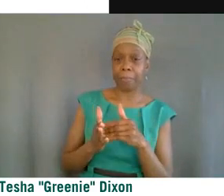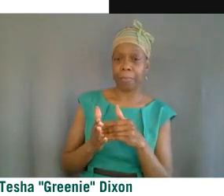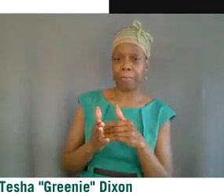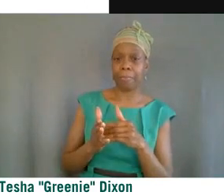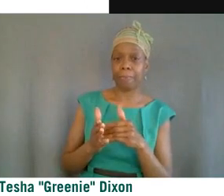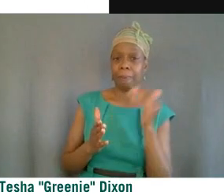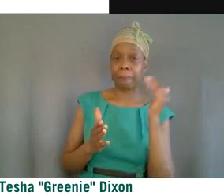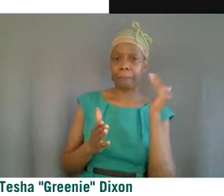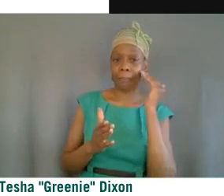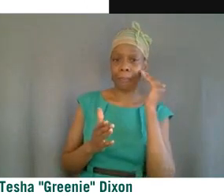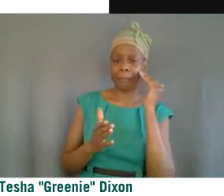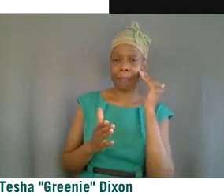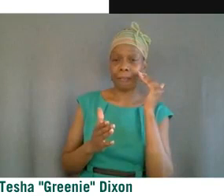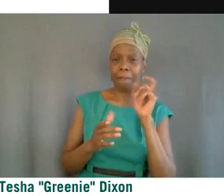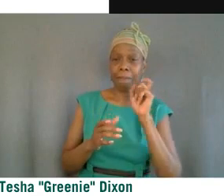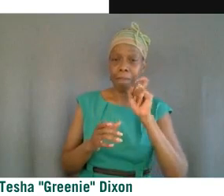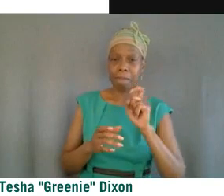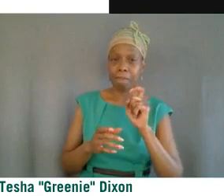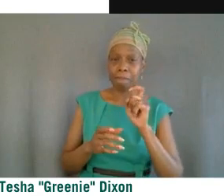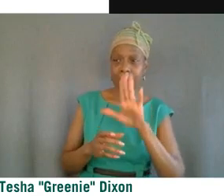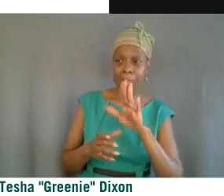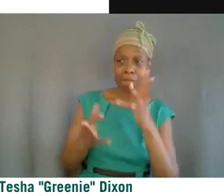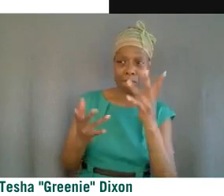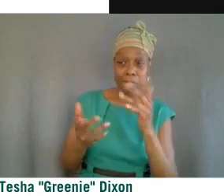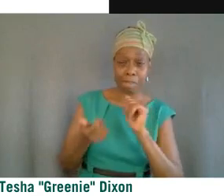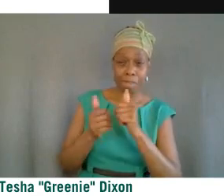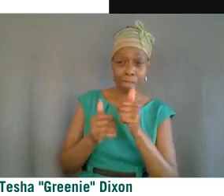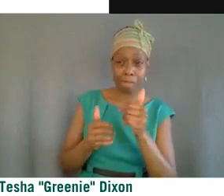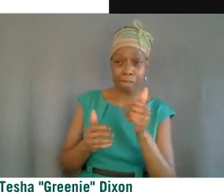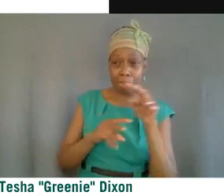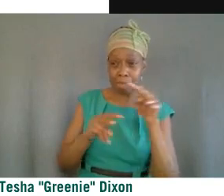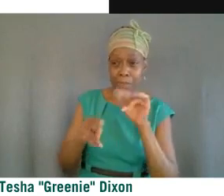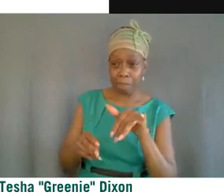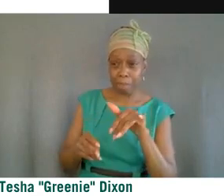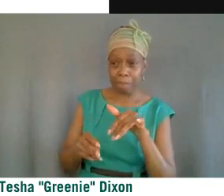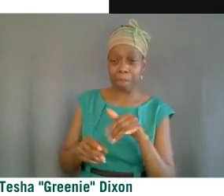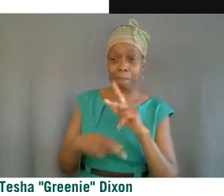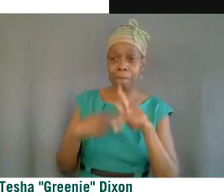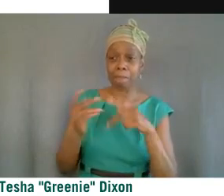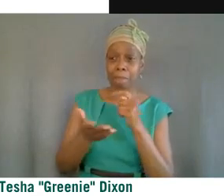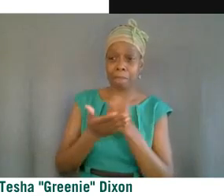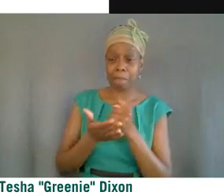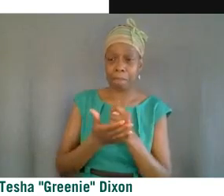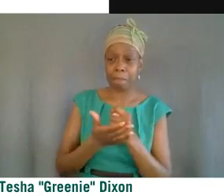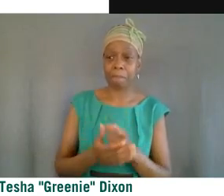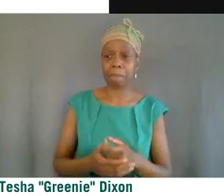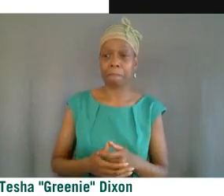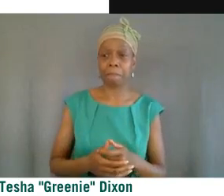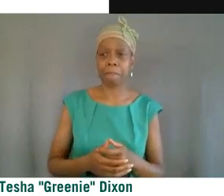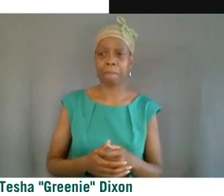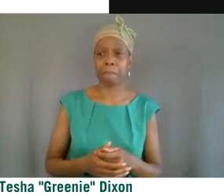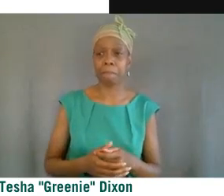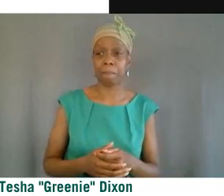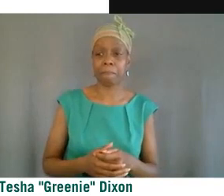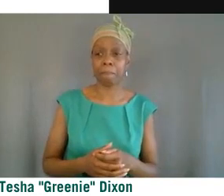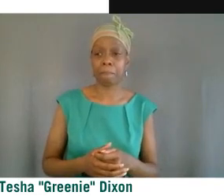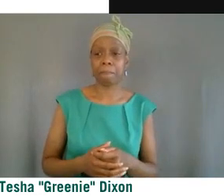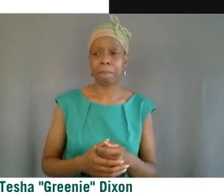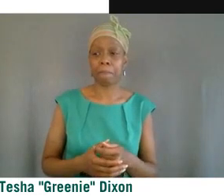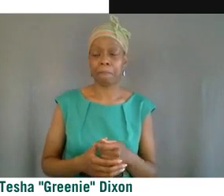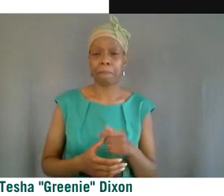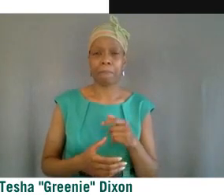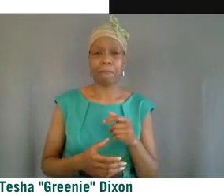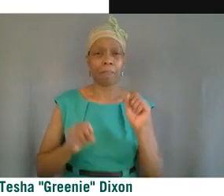should they wait, or how do you sort of look at those sorts of therapies as well? That are potentially more,